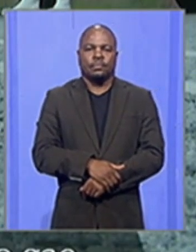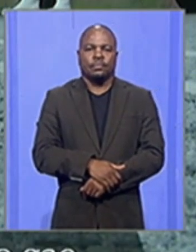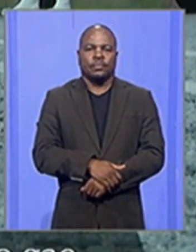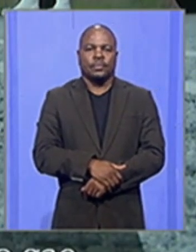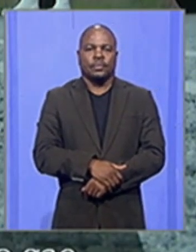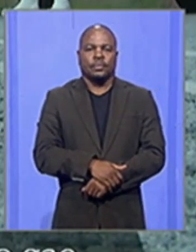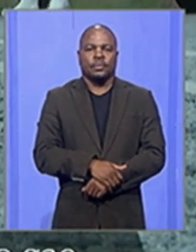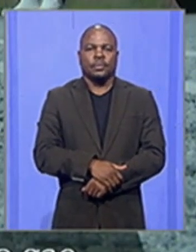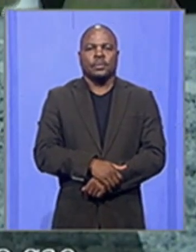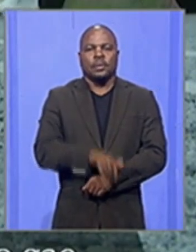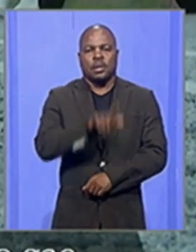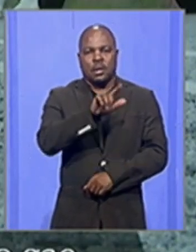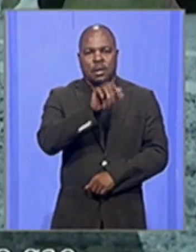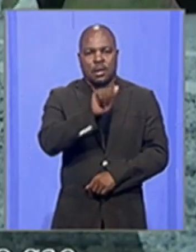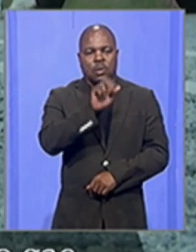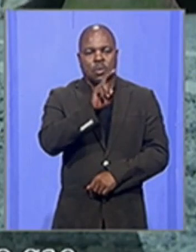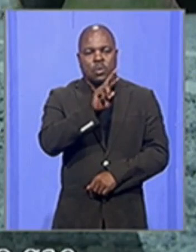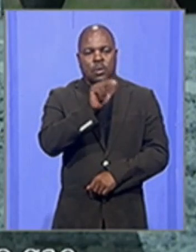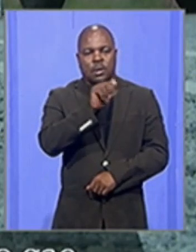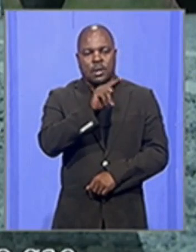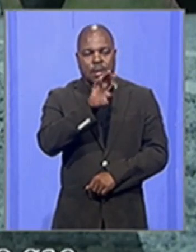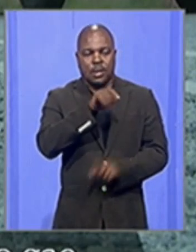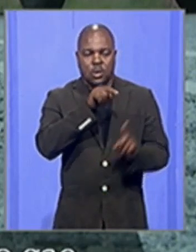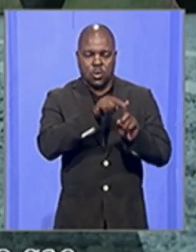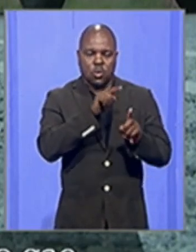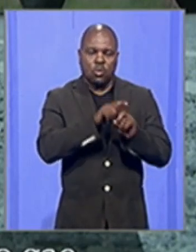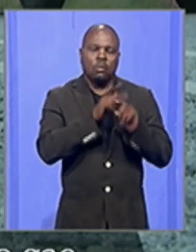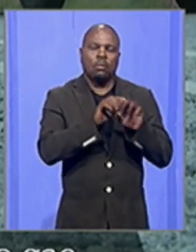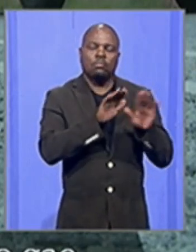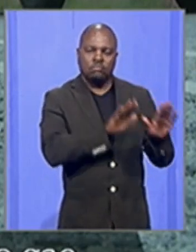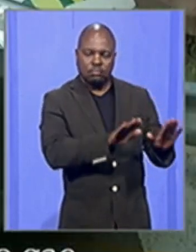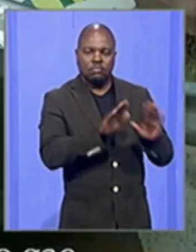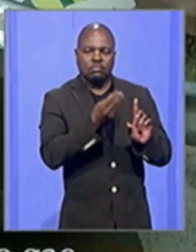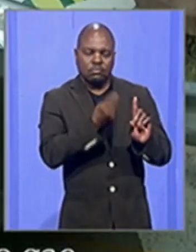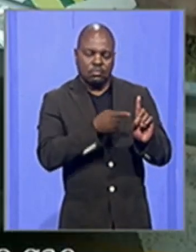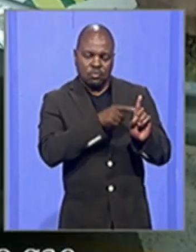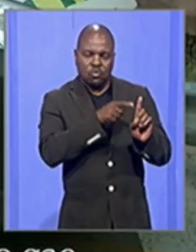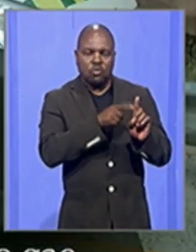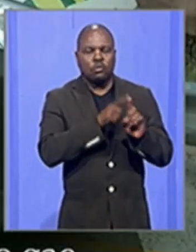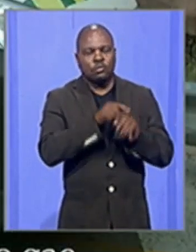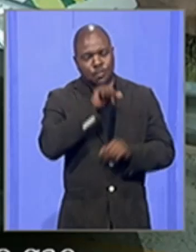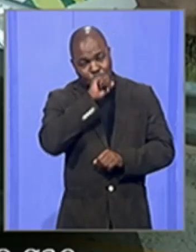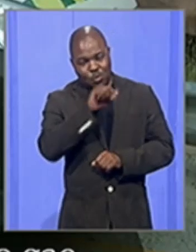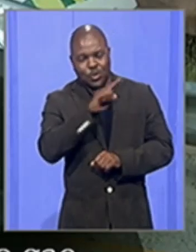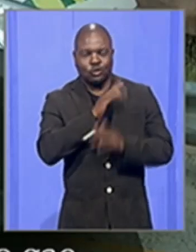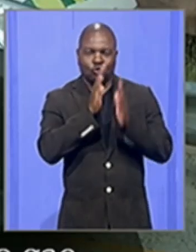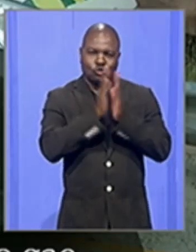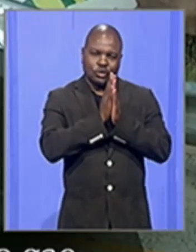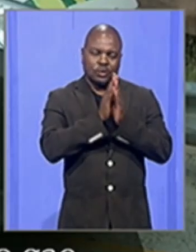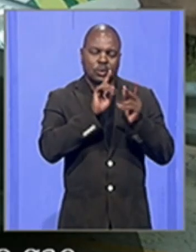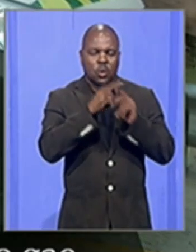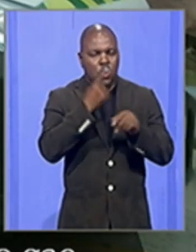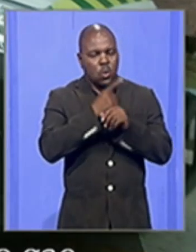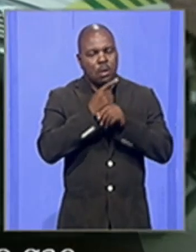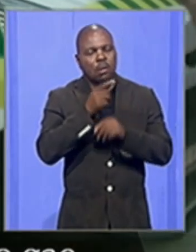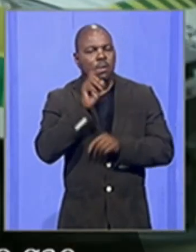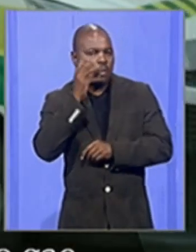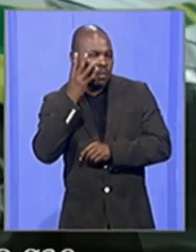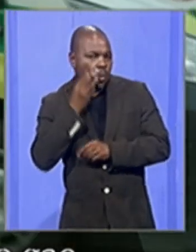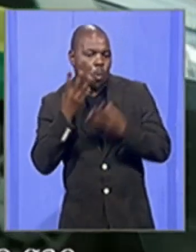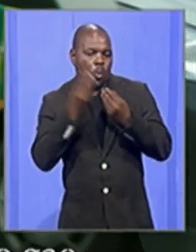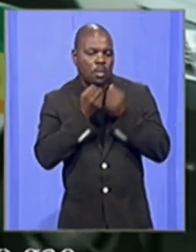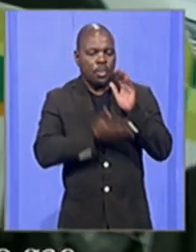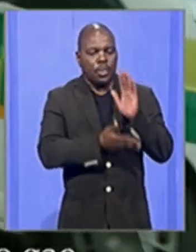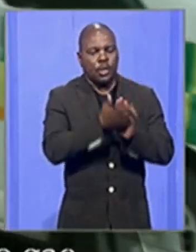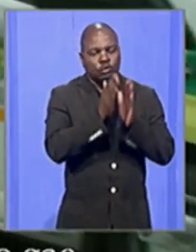Lorraine Atlansiako ke ngwana yo bikobo mme bile o rata kereke. Go le gantsi o ya kerekeng le nkokwage yo tlhokofetseng